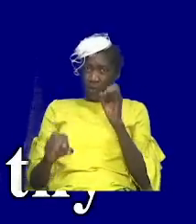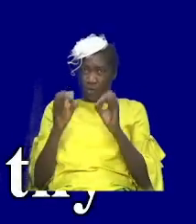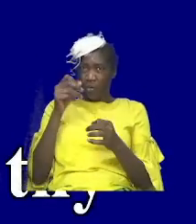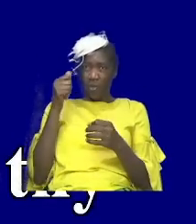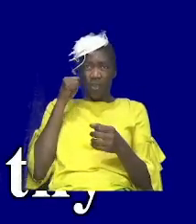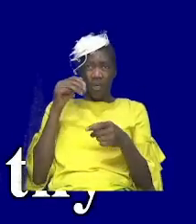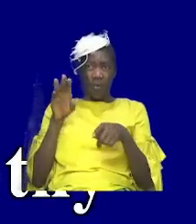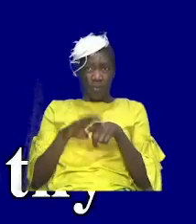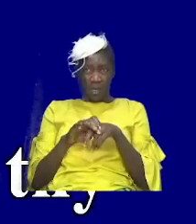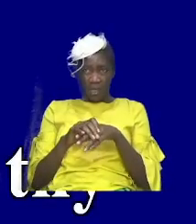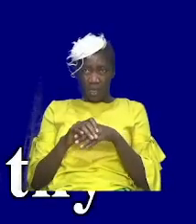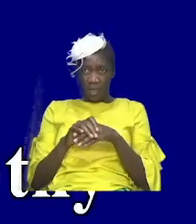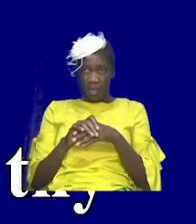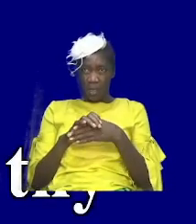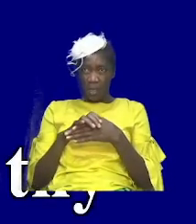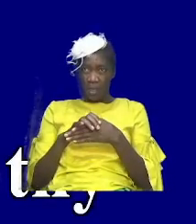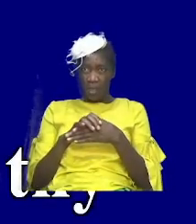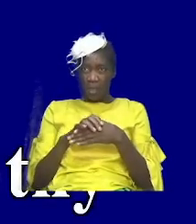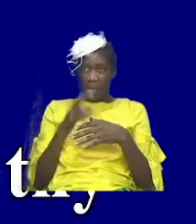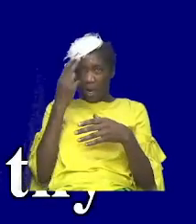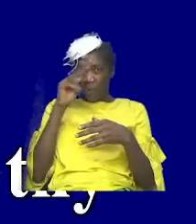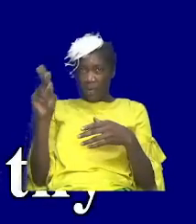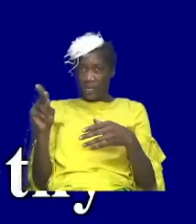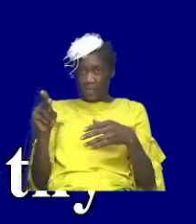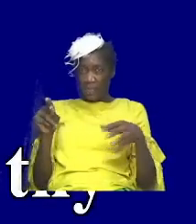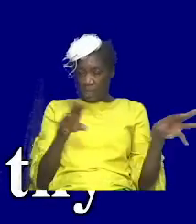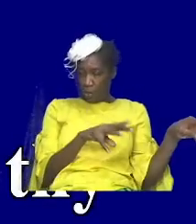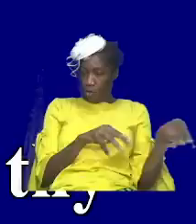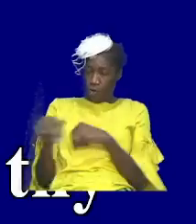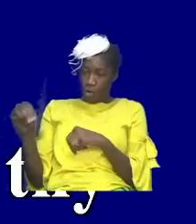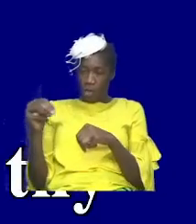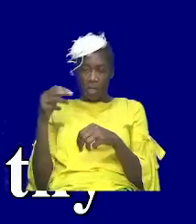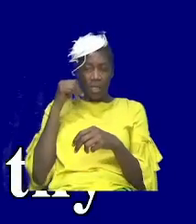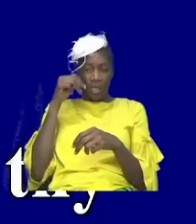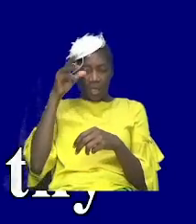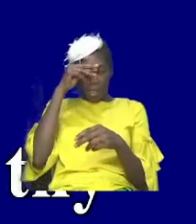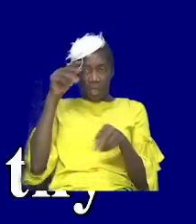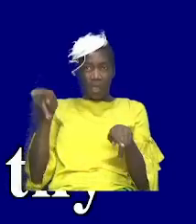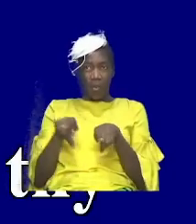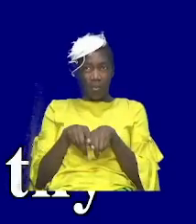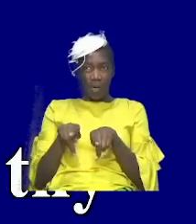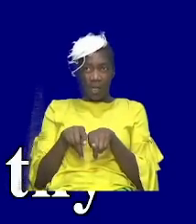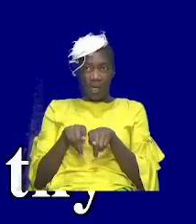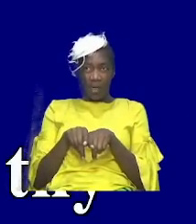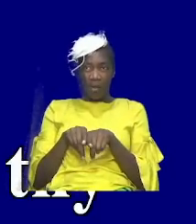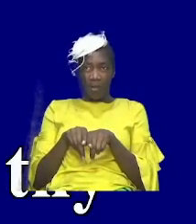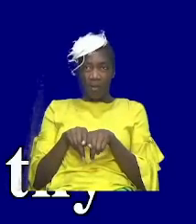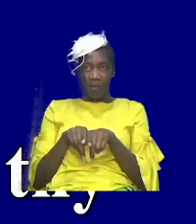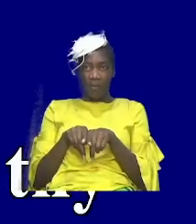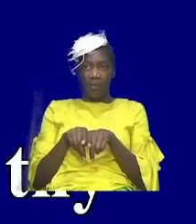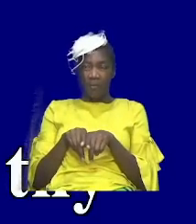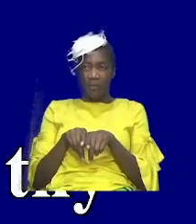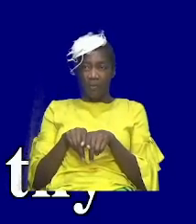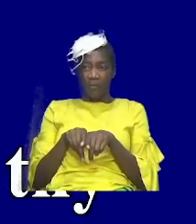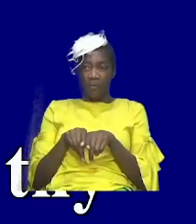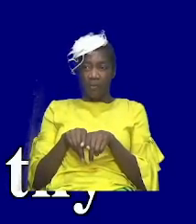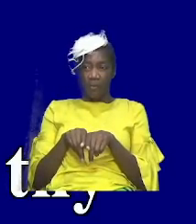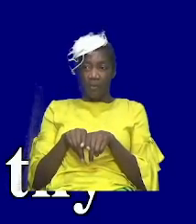brother? Or why dost thou set at naught thy brother? And here is Paul talking to the Romans.